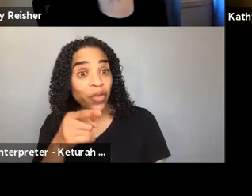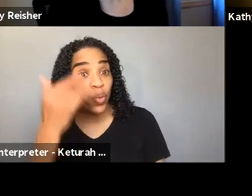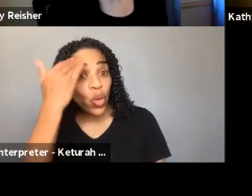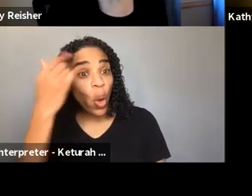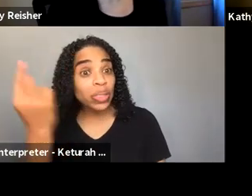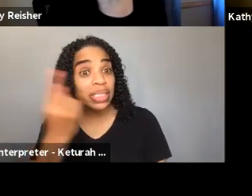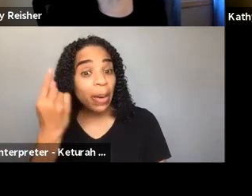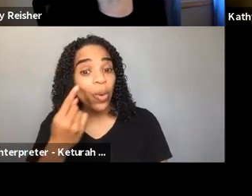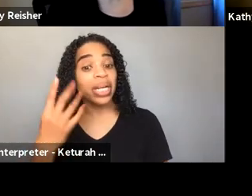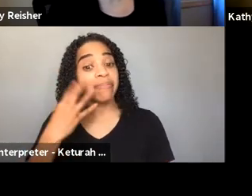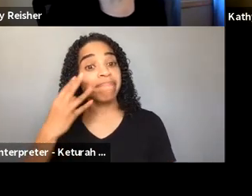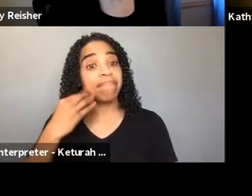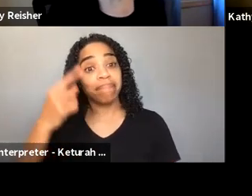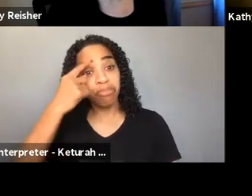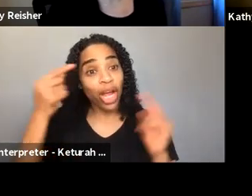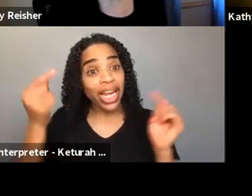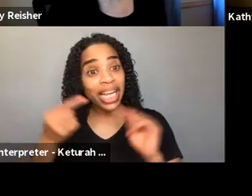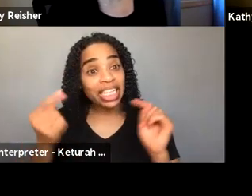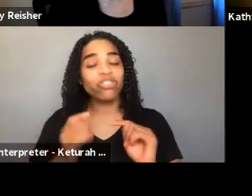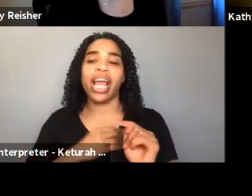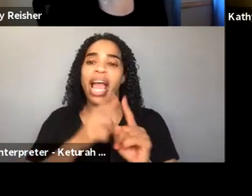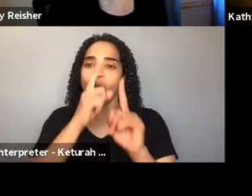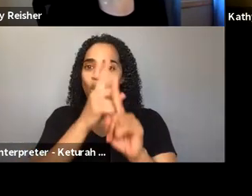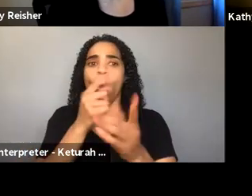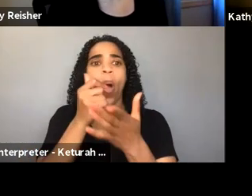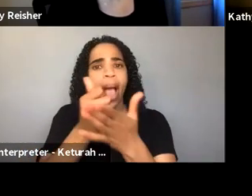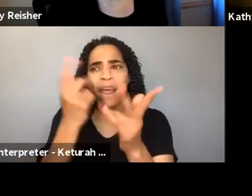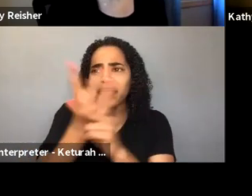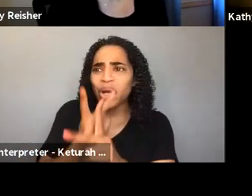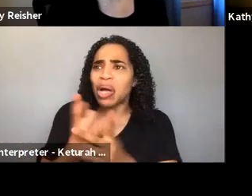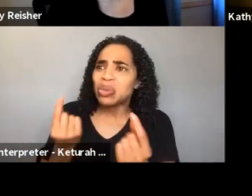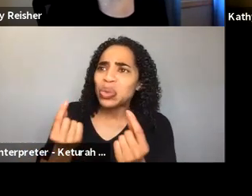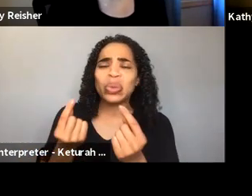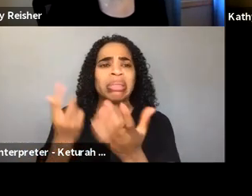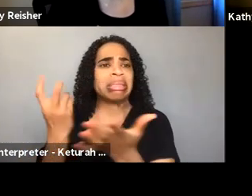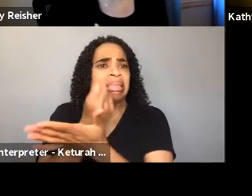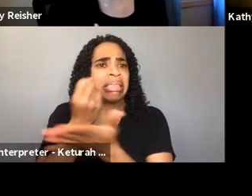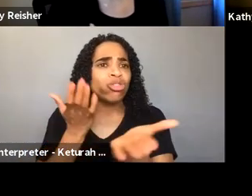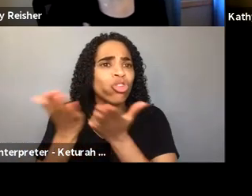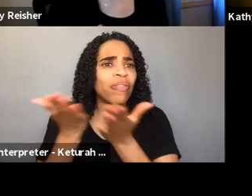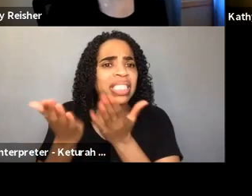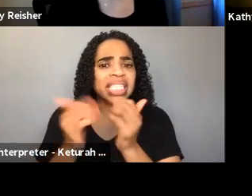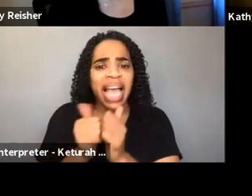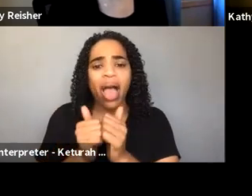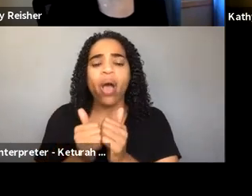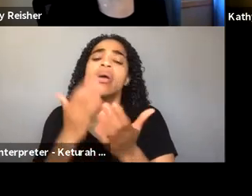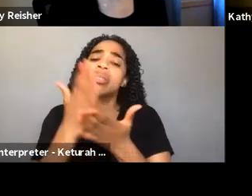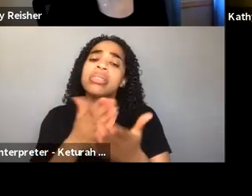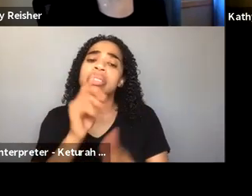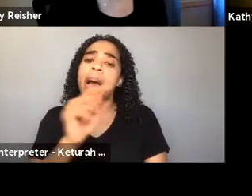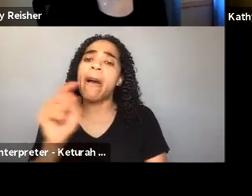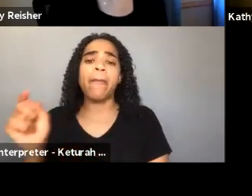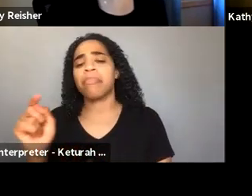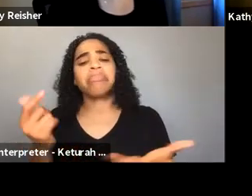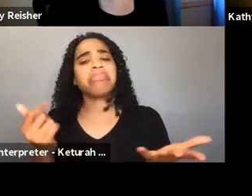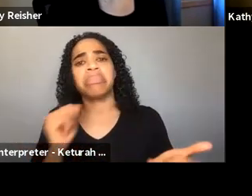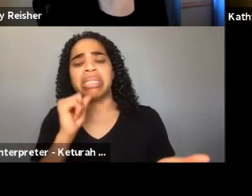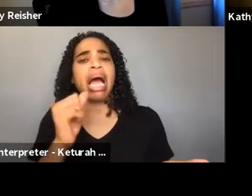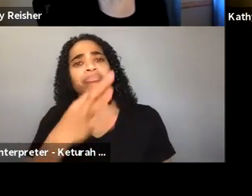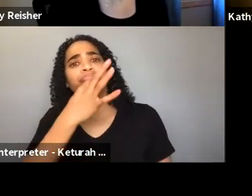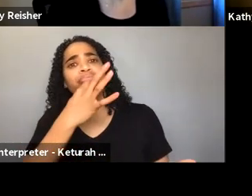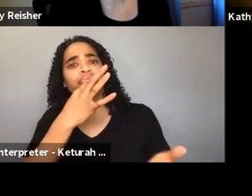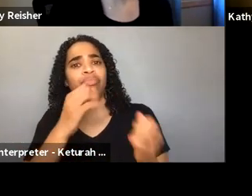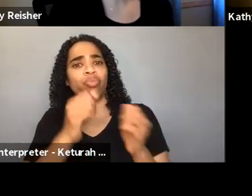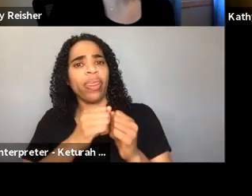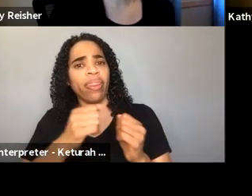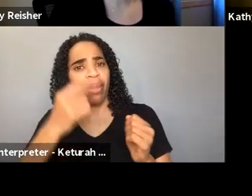brain injury, what we want to do is help you kind of navigate those systems. And we know that not everybody in our community are going to be brain injury experts. Heck,